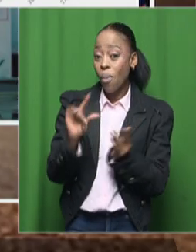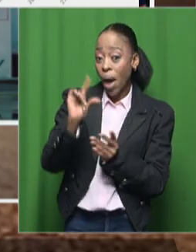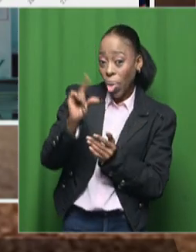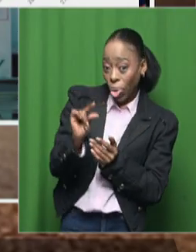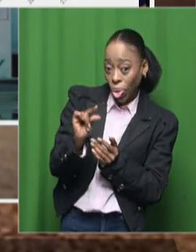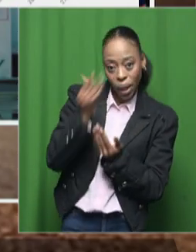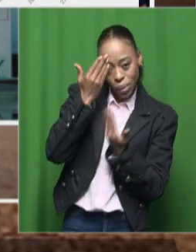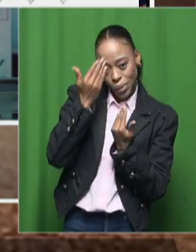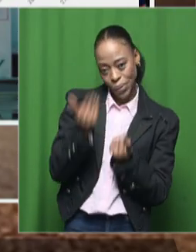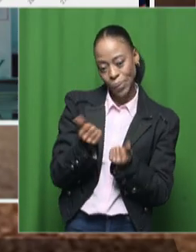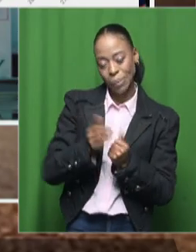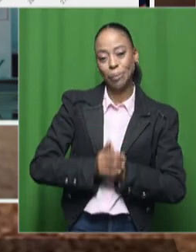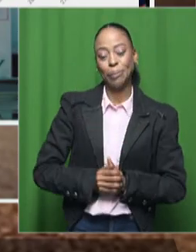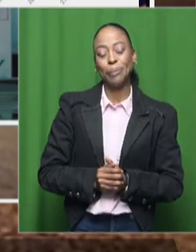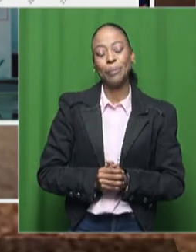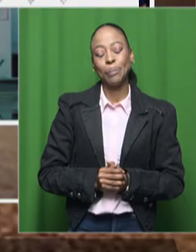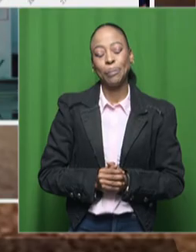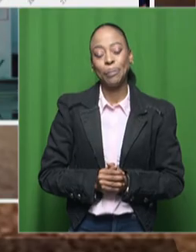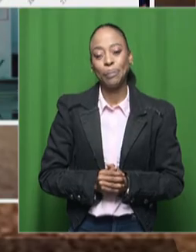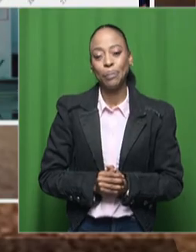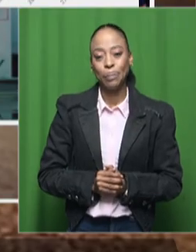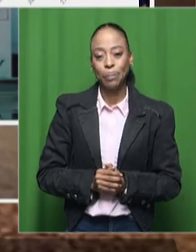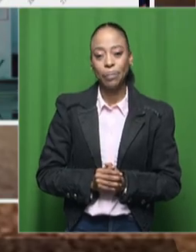by is still really sort of